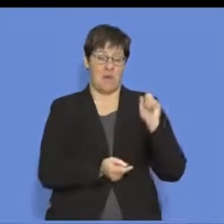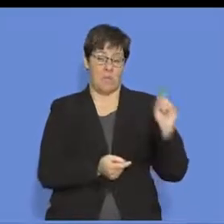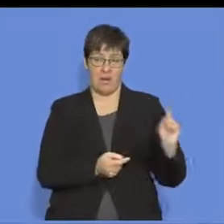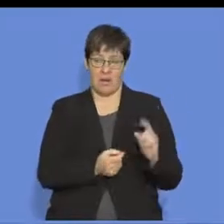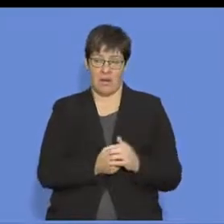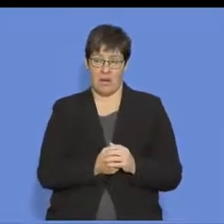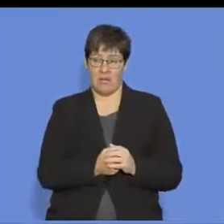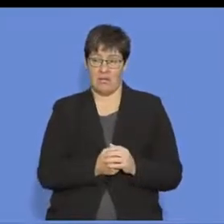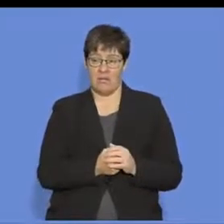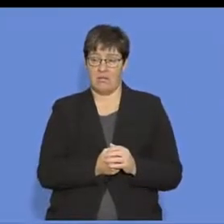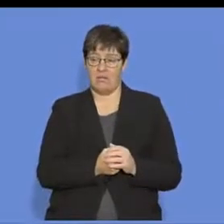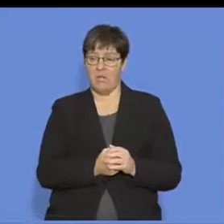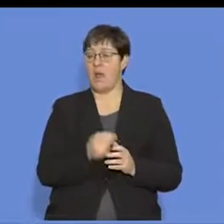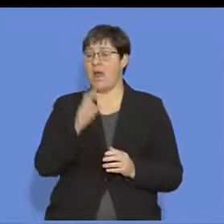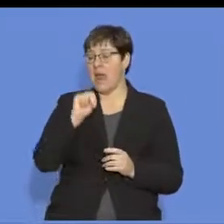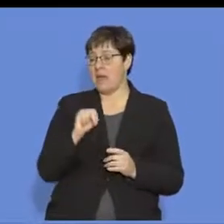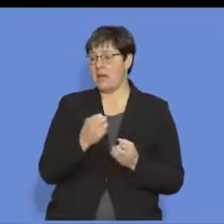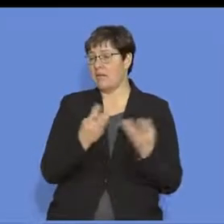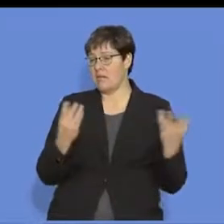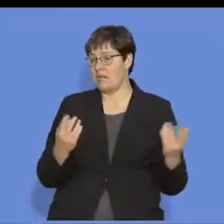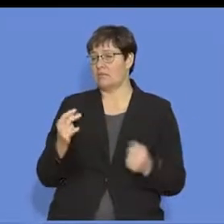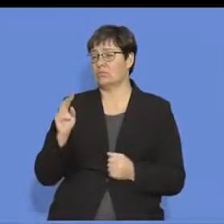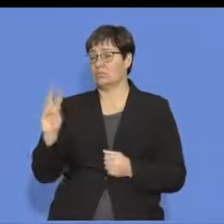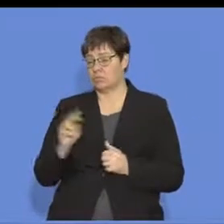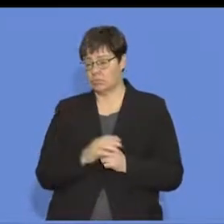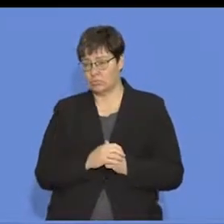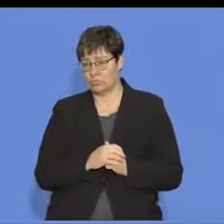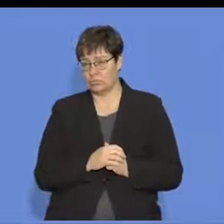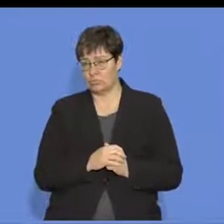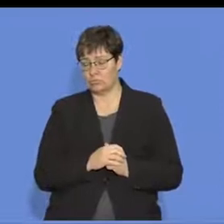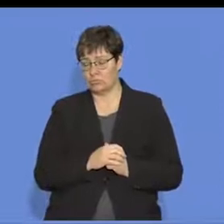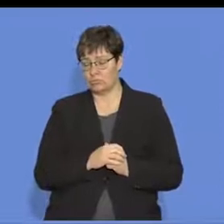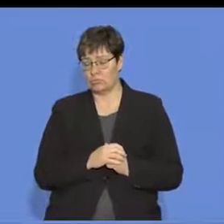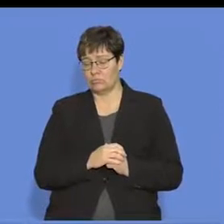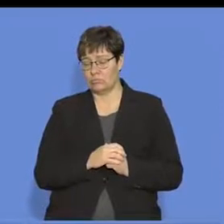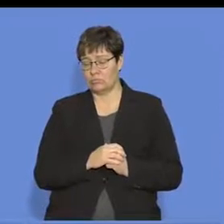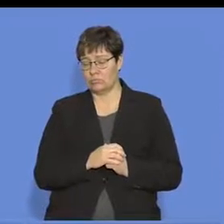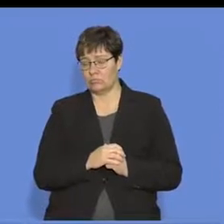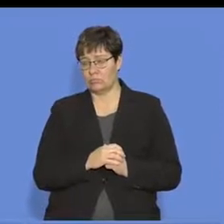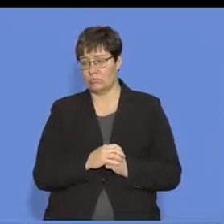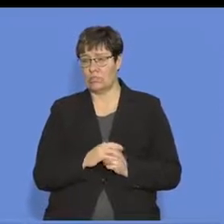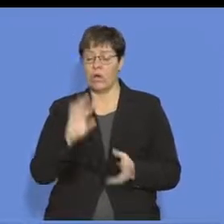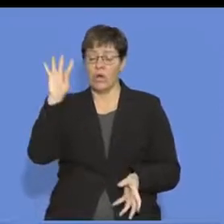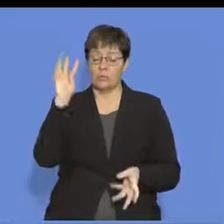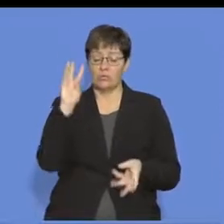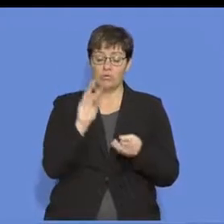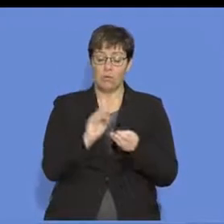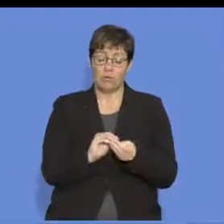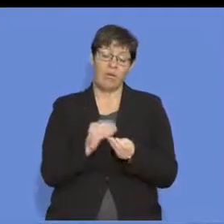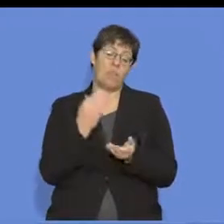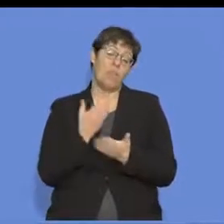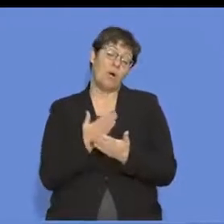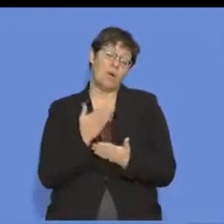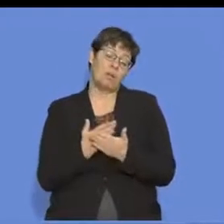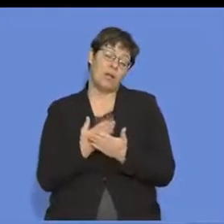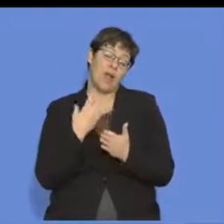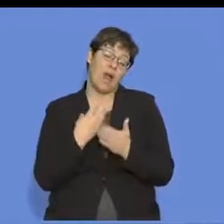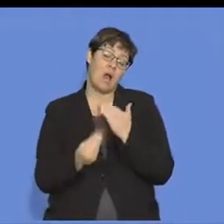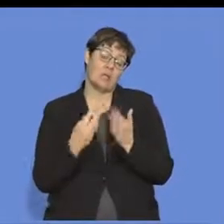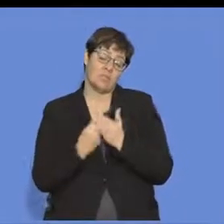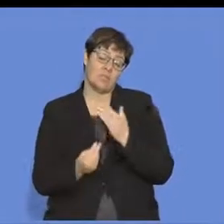and n possible outcome for event 2, then the total